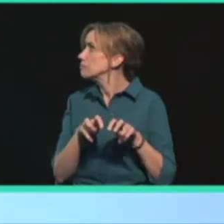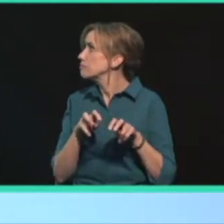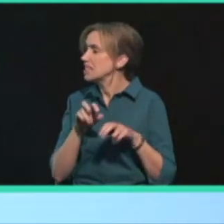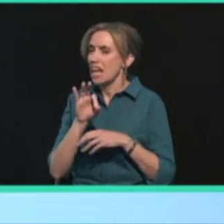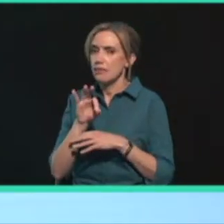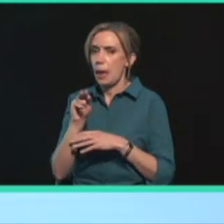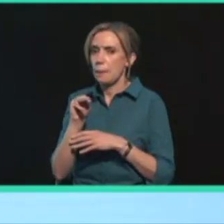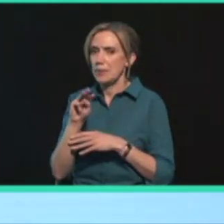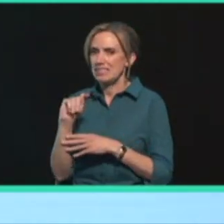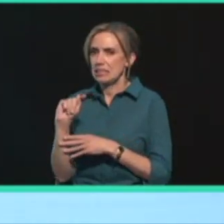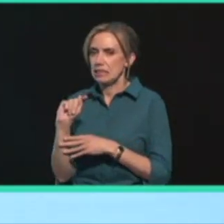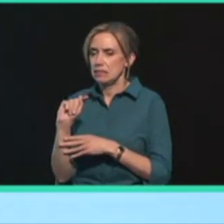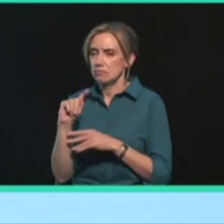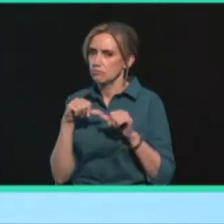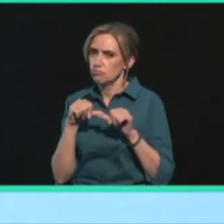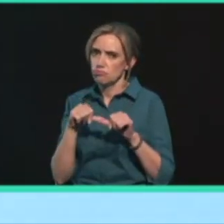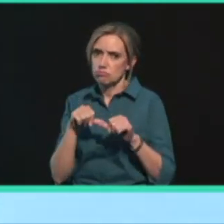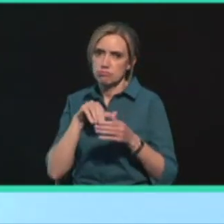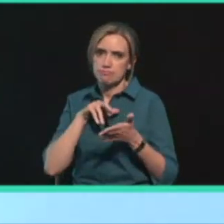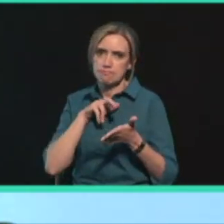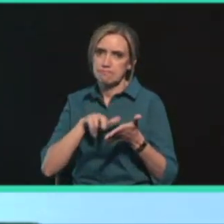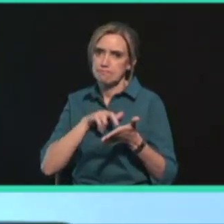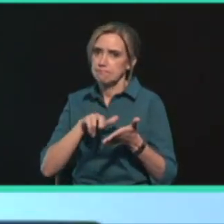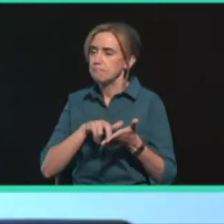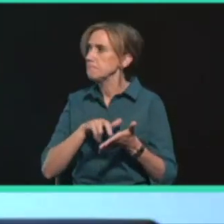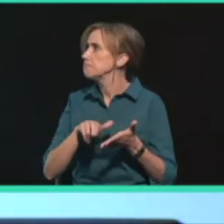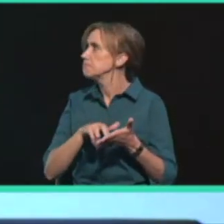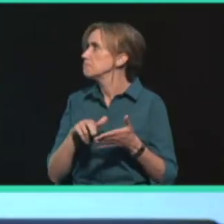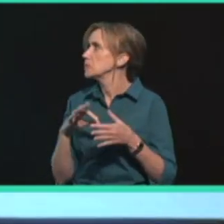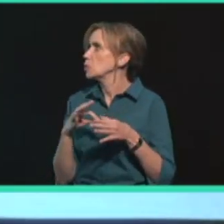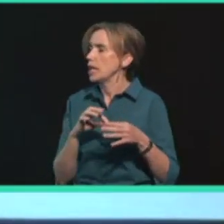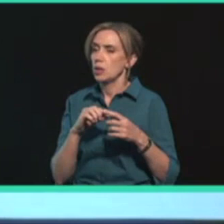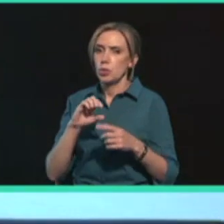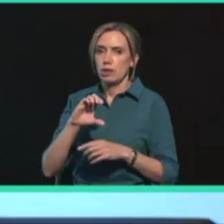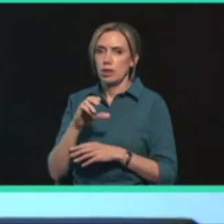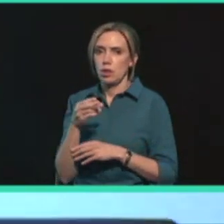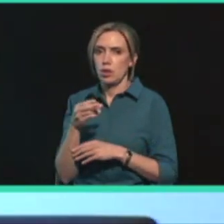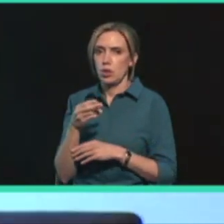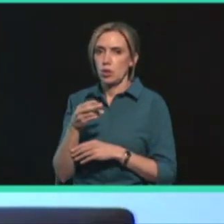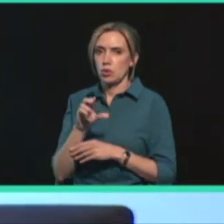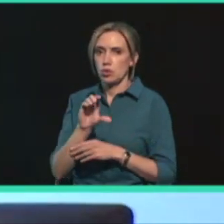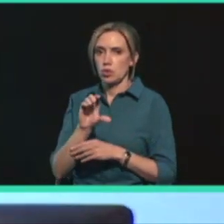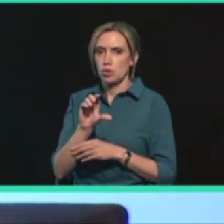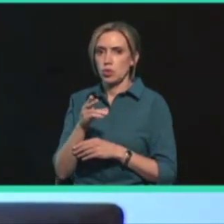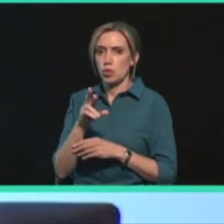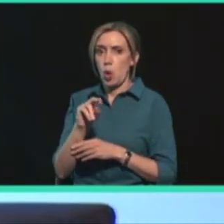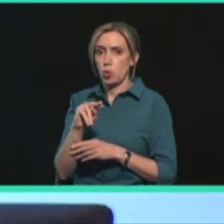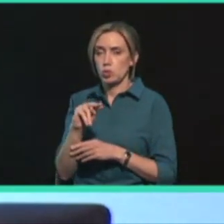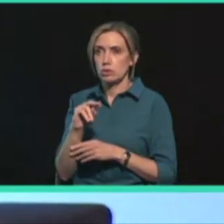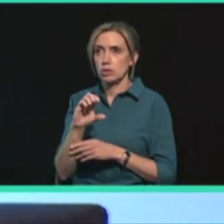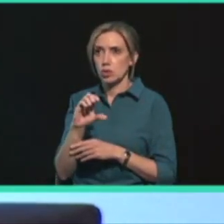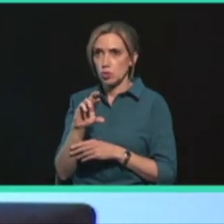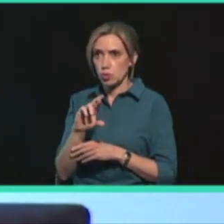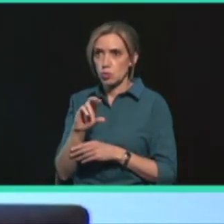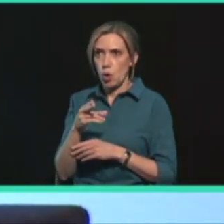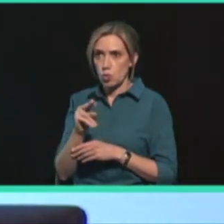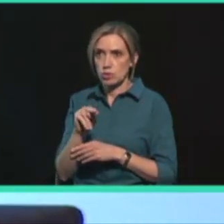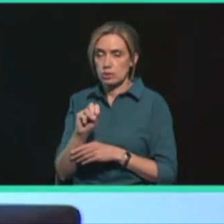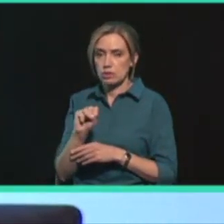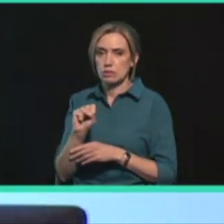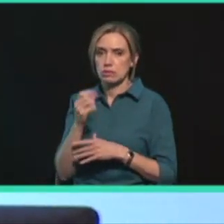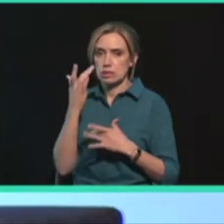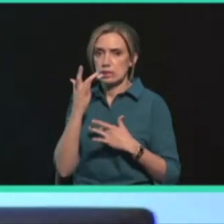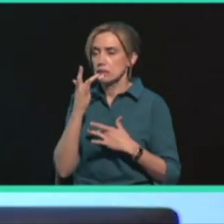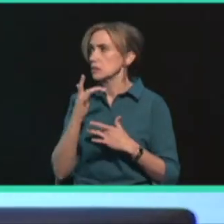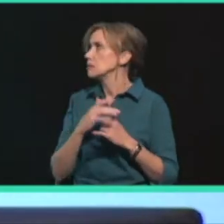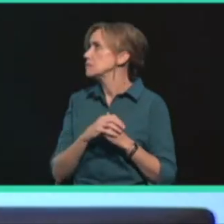anorexia nervosa, and other diseases, Crohn's disease, ulcerative colitis. So this is very interesting, but a cure it's not. But in Clostridium